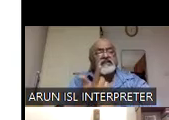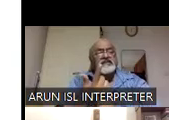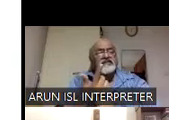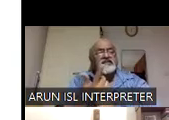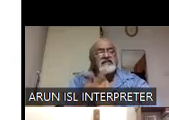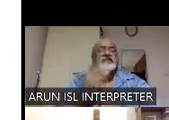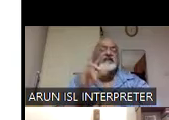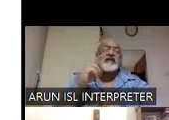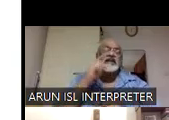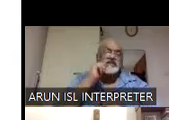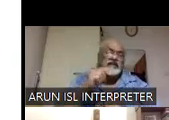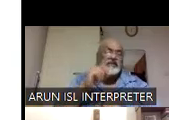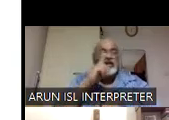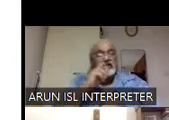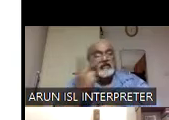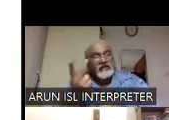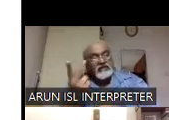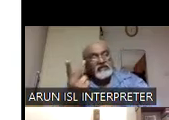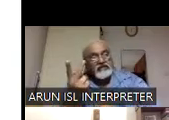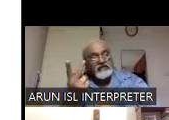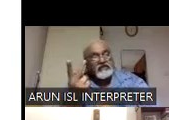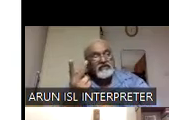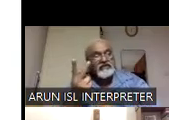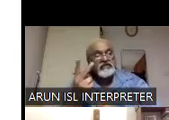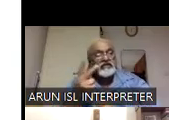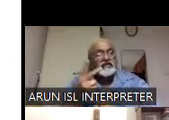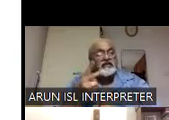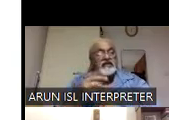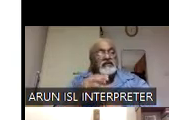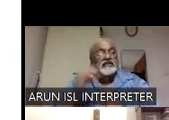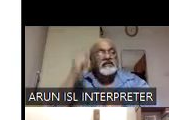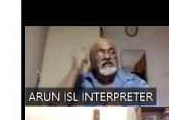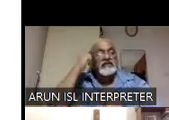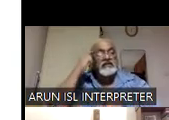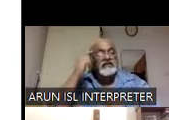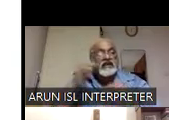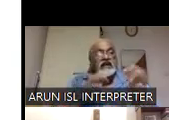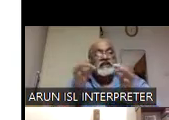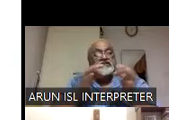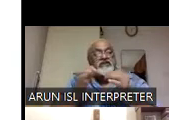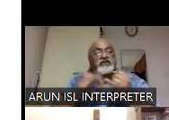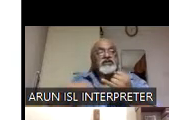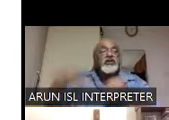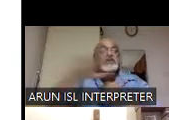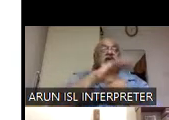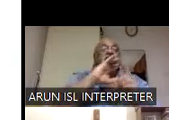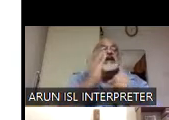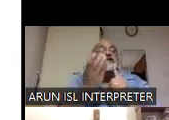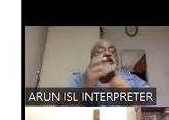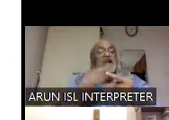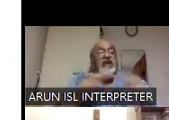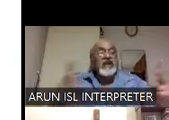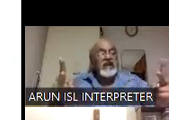two sexes, whether male and female, when considered with reference to social and cultural